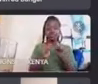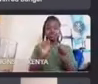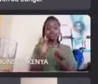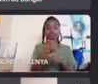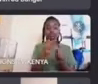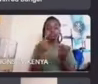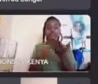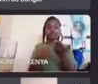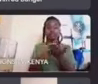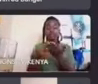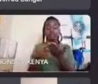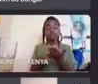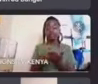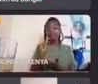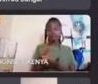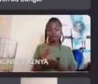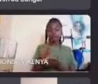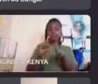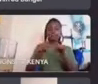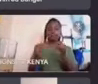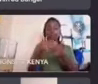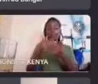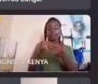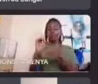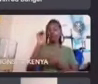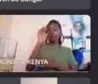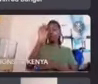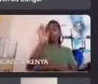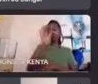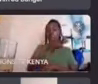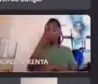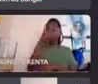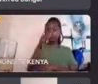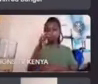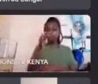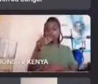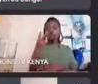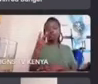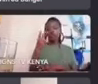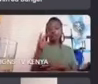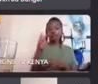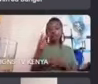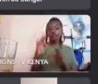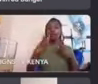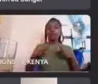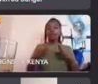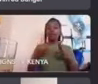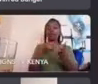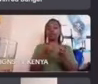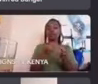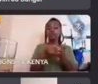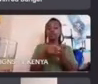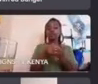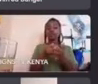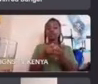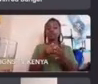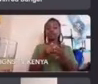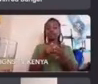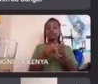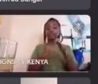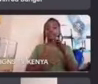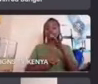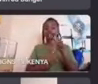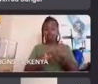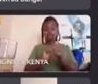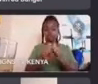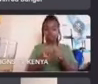previous parliament, you'll find the committee in charge of sport will, be asking for favors. I know for a